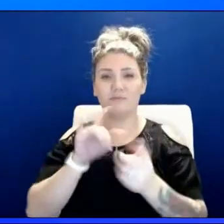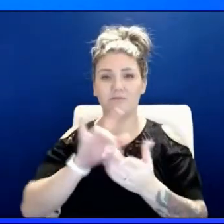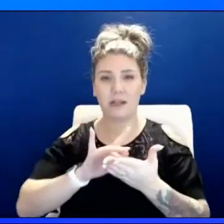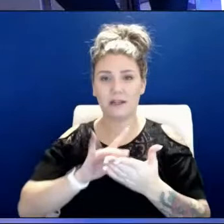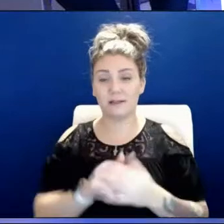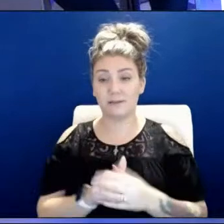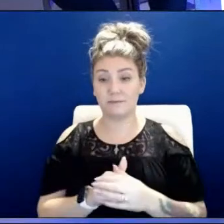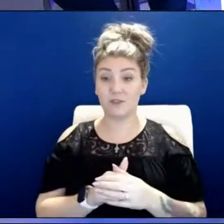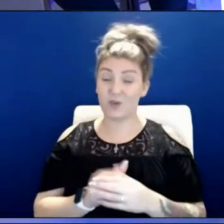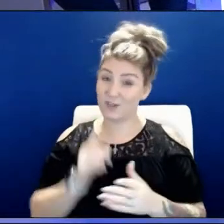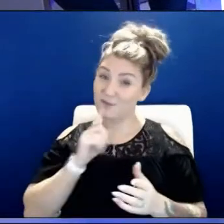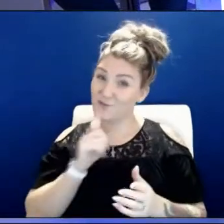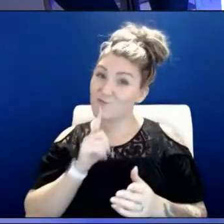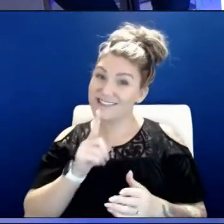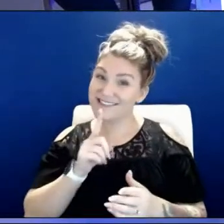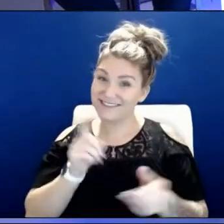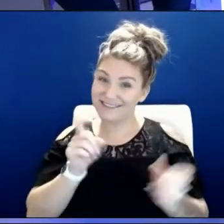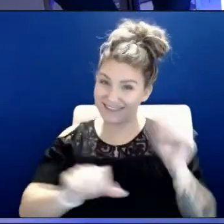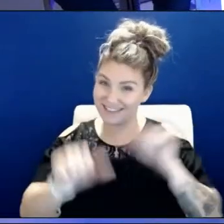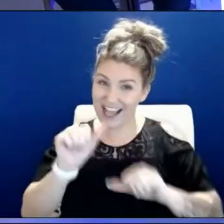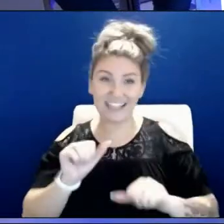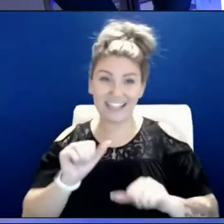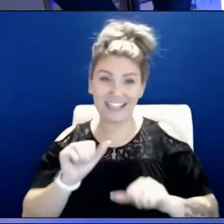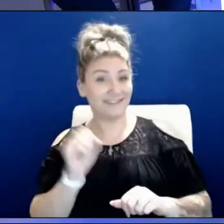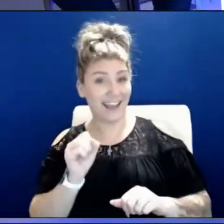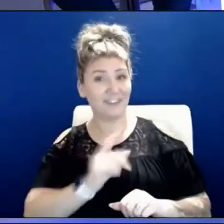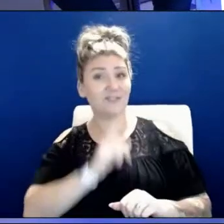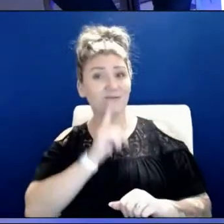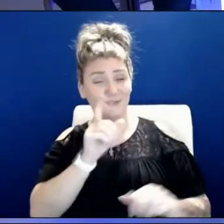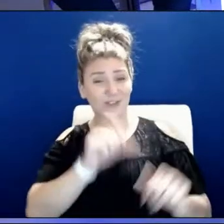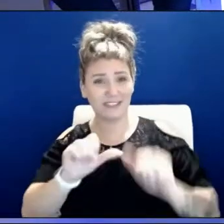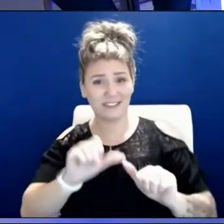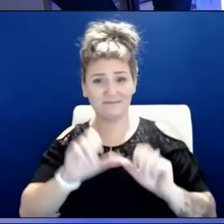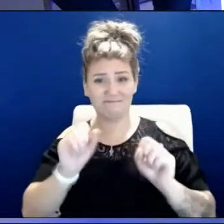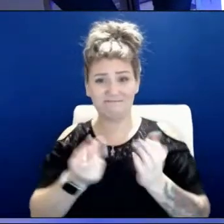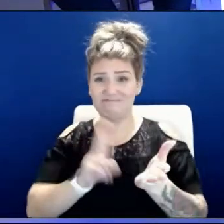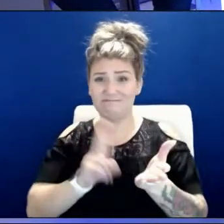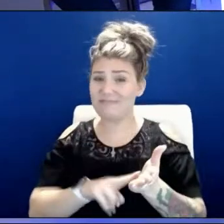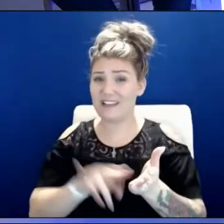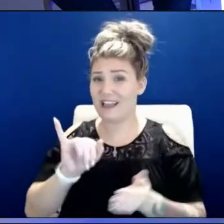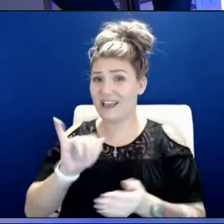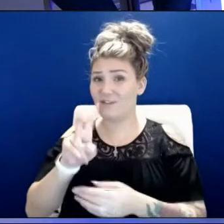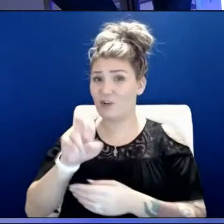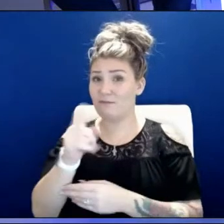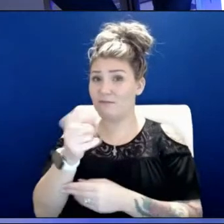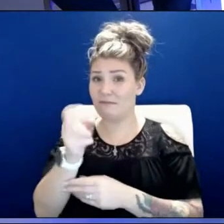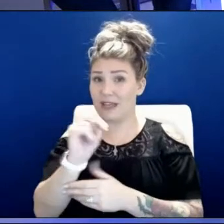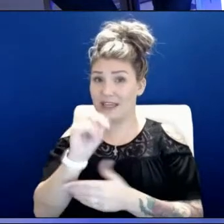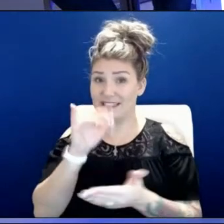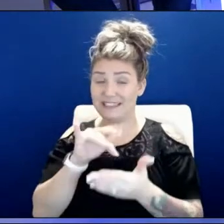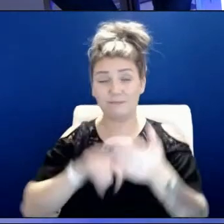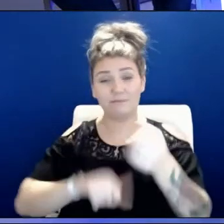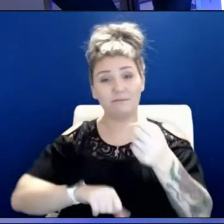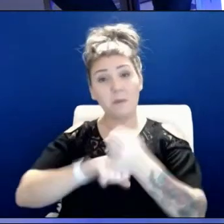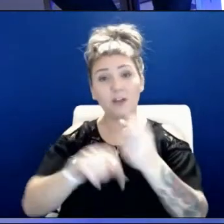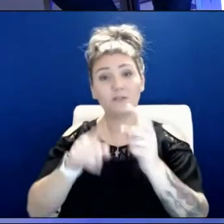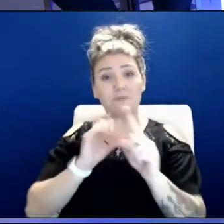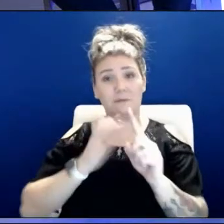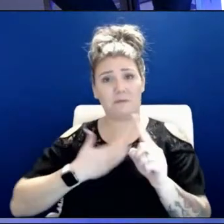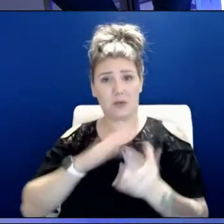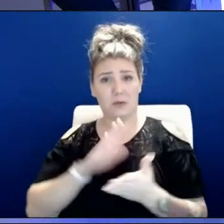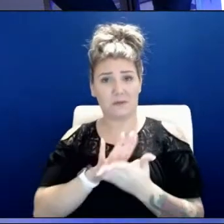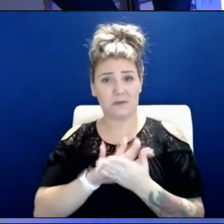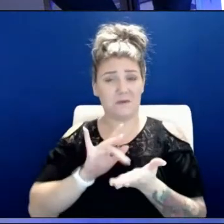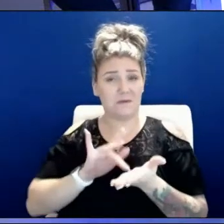science. This is the real science, and you can enroll in an ivermectin study sponsored by our School of Medicine. If you